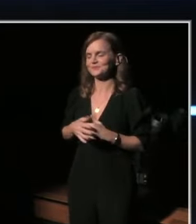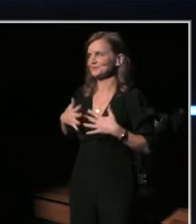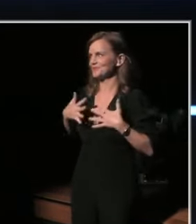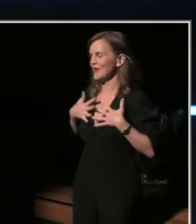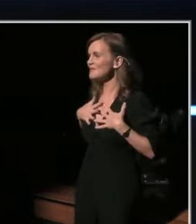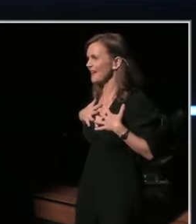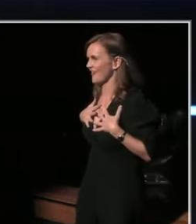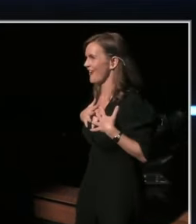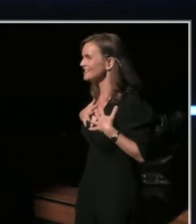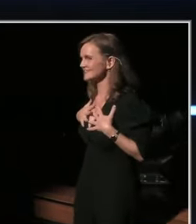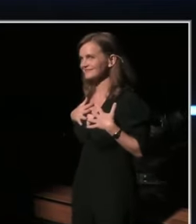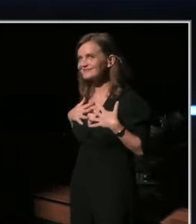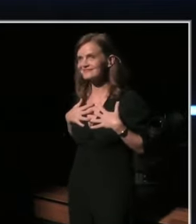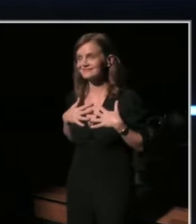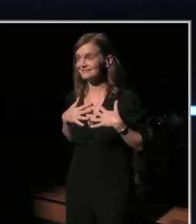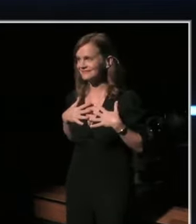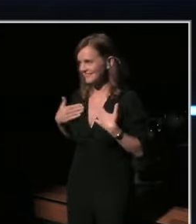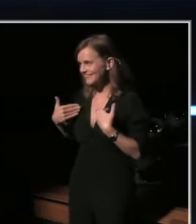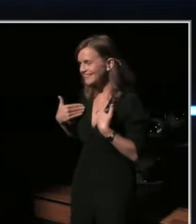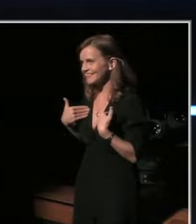Oh, my God.